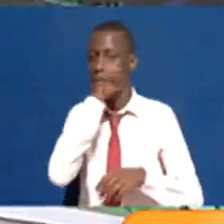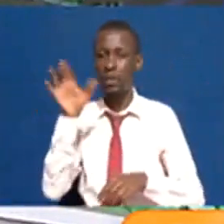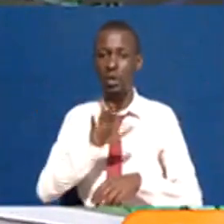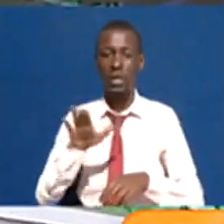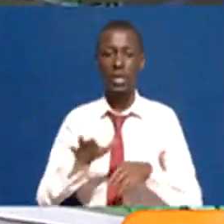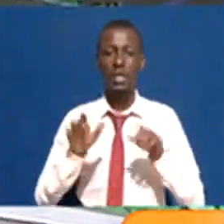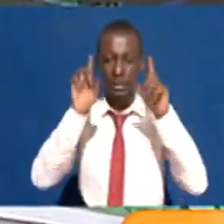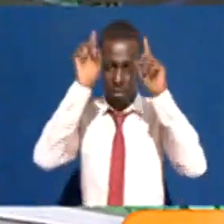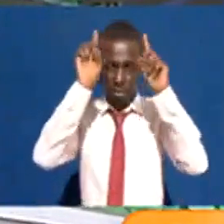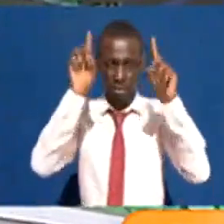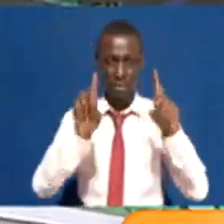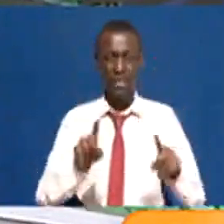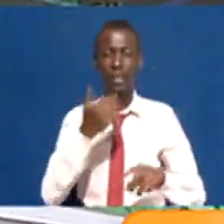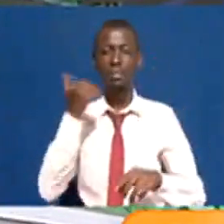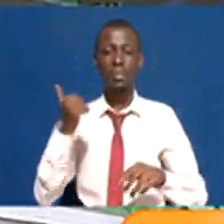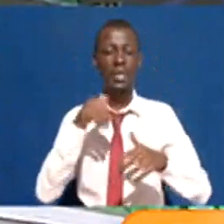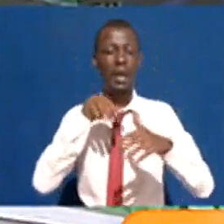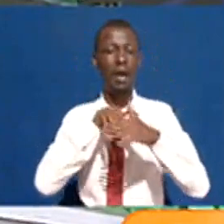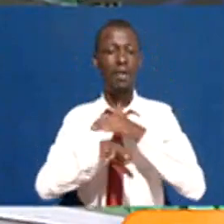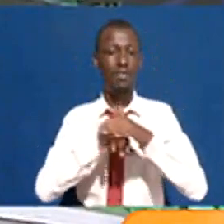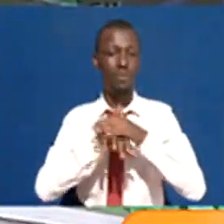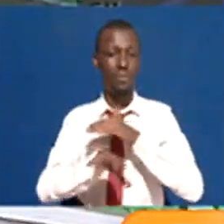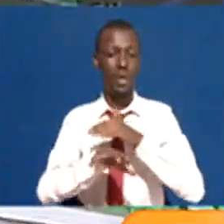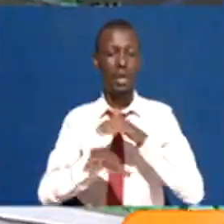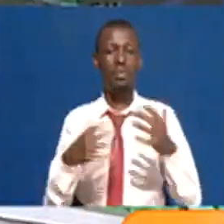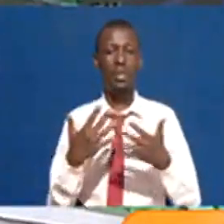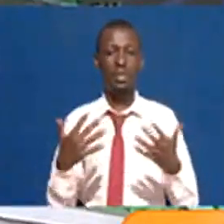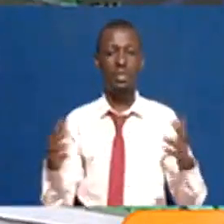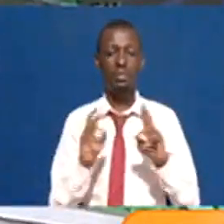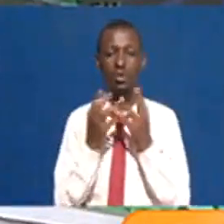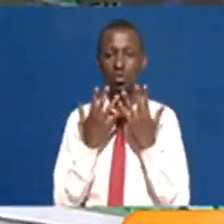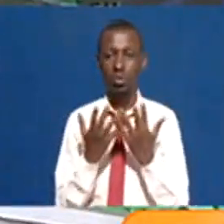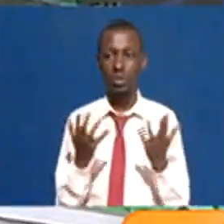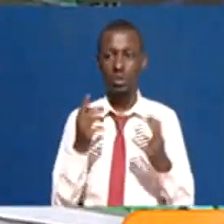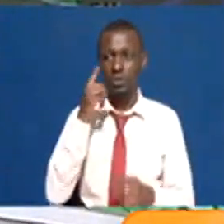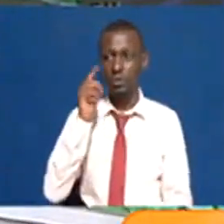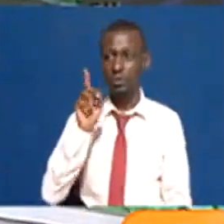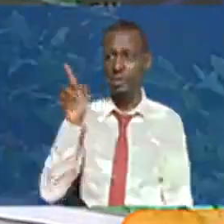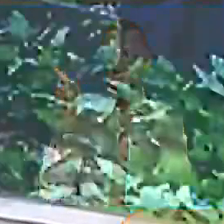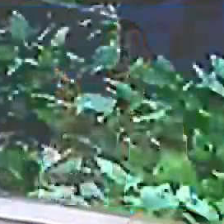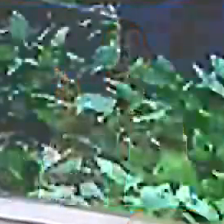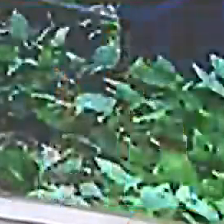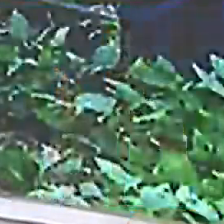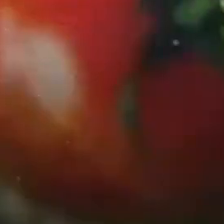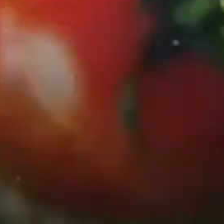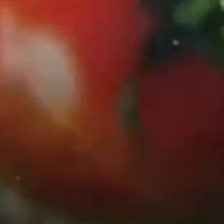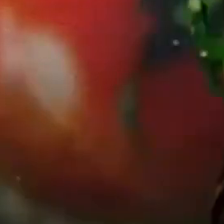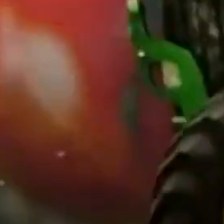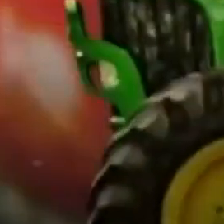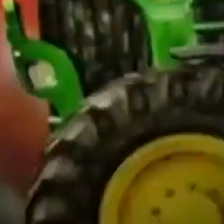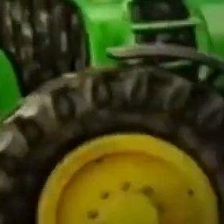farming. Our very own Dennis Otieno has more on this week's Smart Farm.